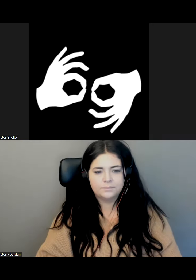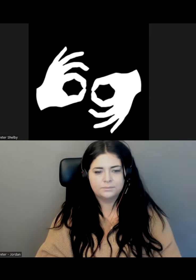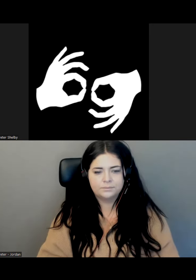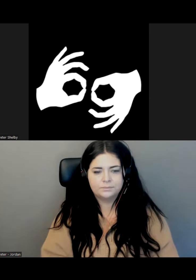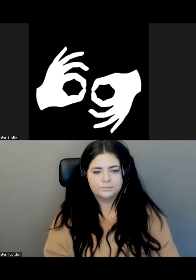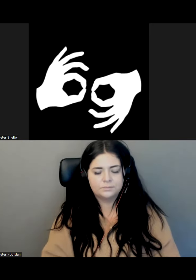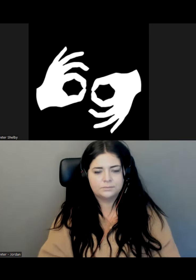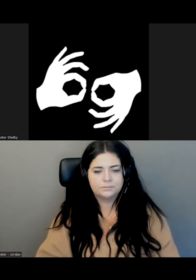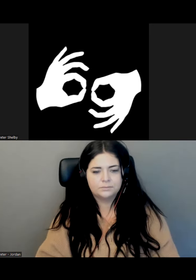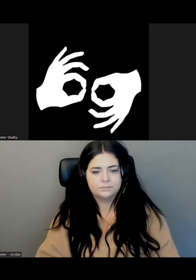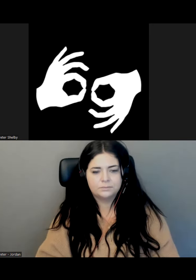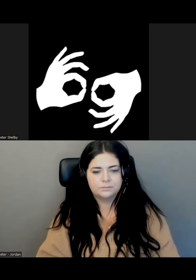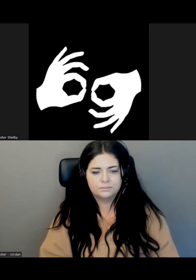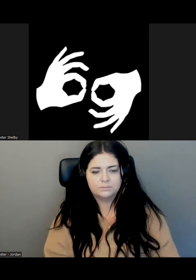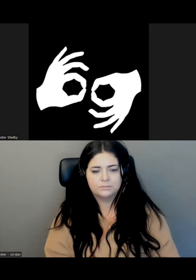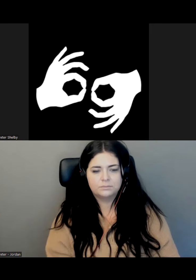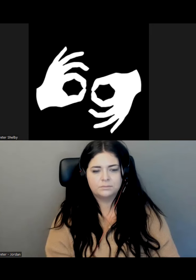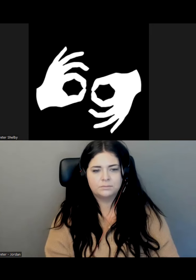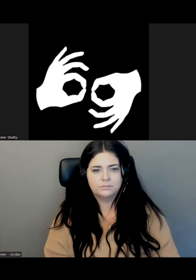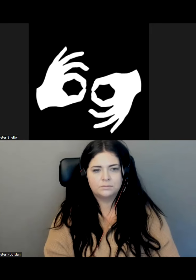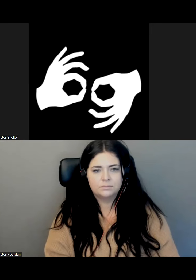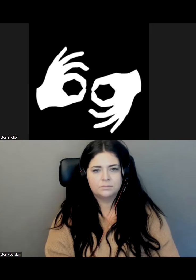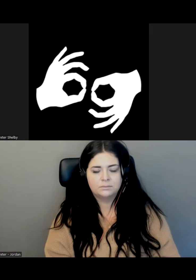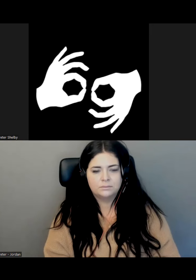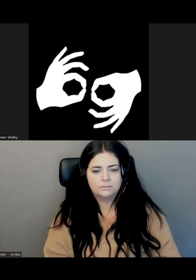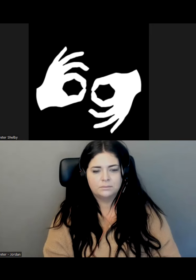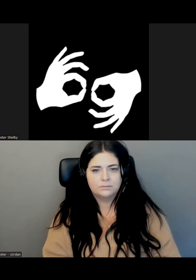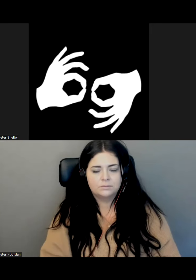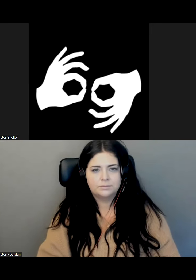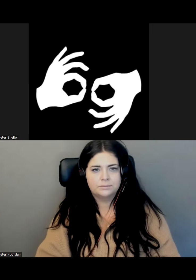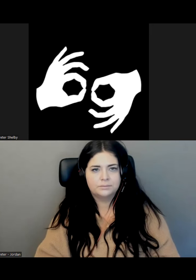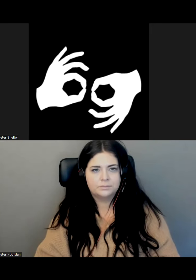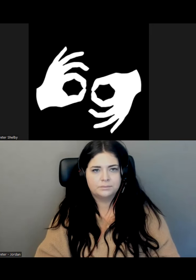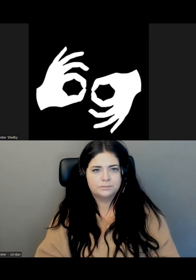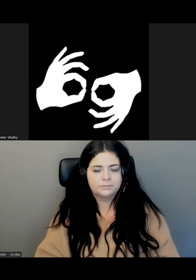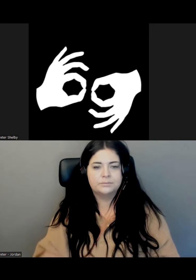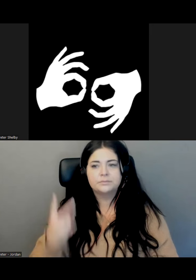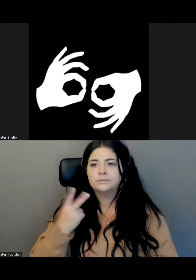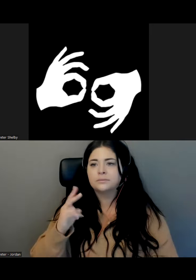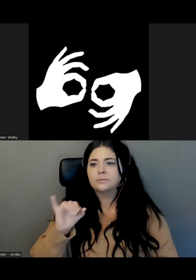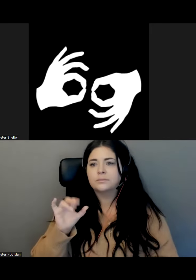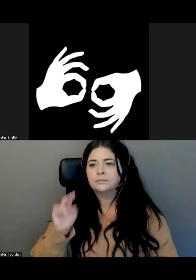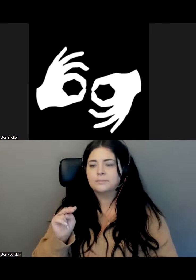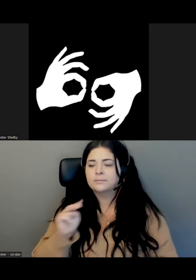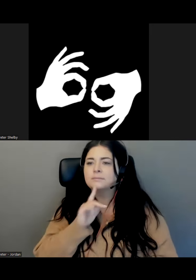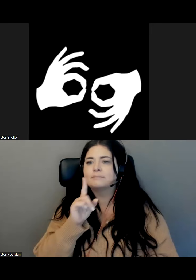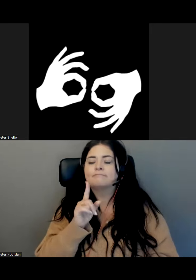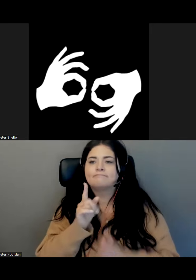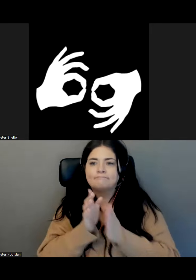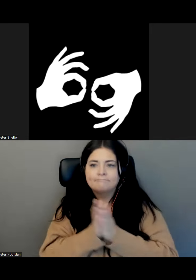I think that as audiologists, it's our responsibility really to let people